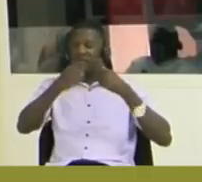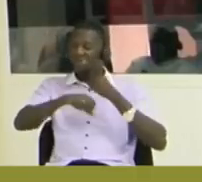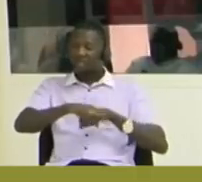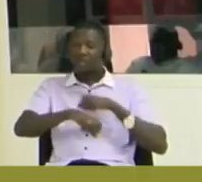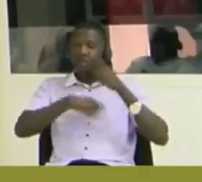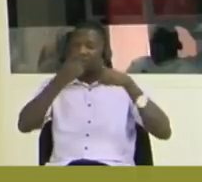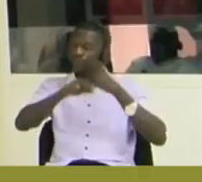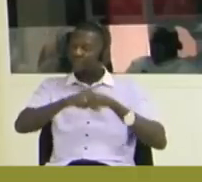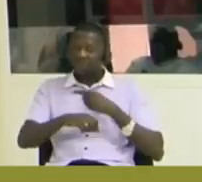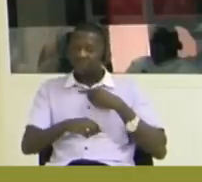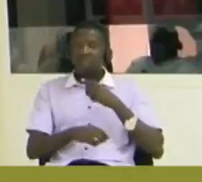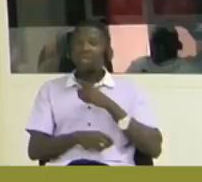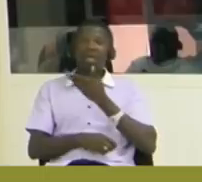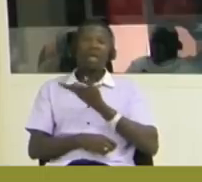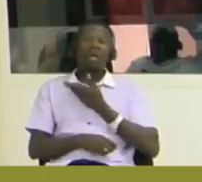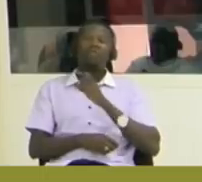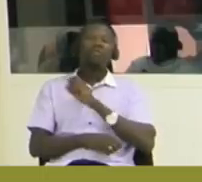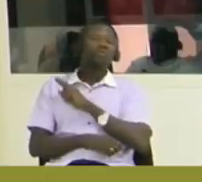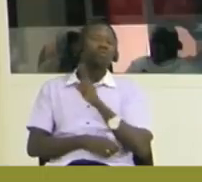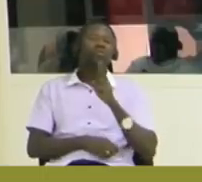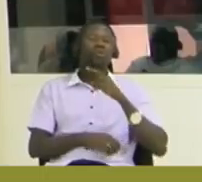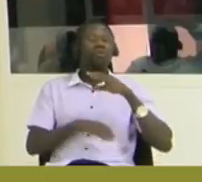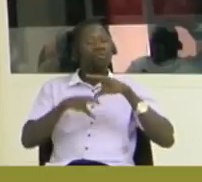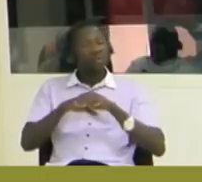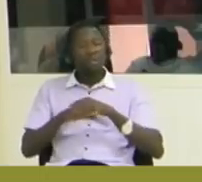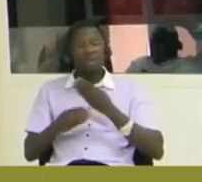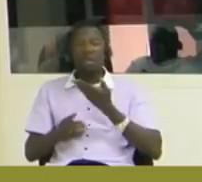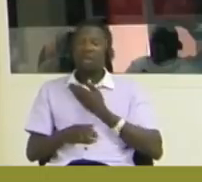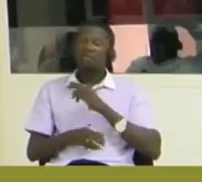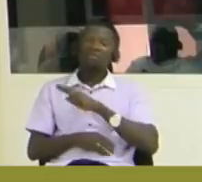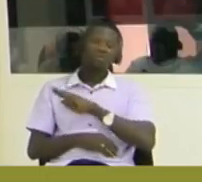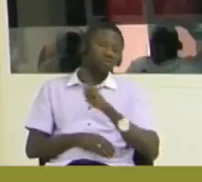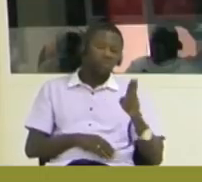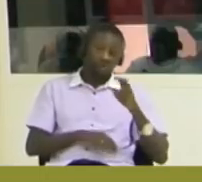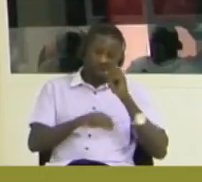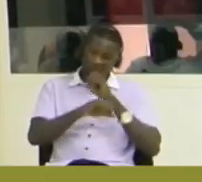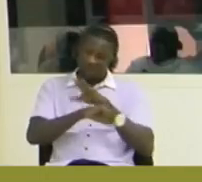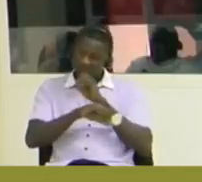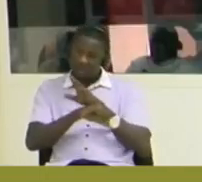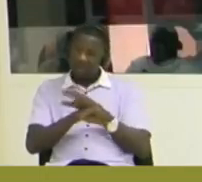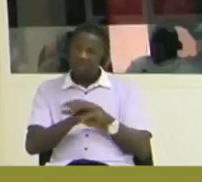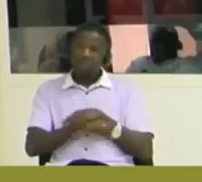friend and he has no advisors. You see,